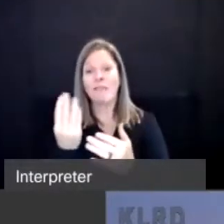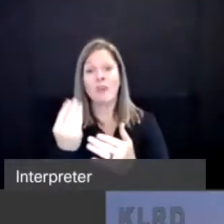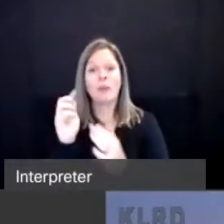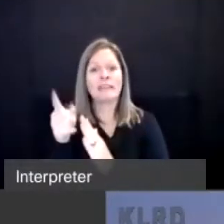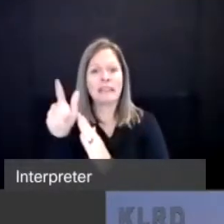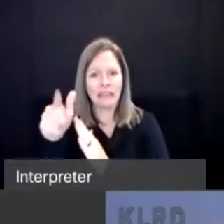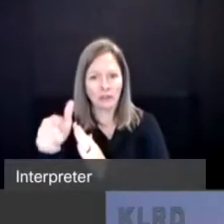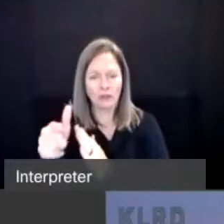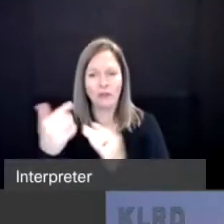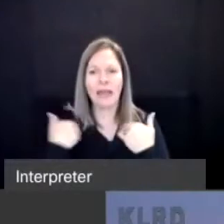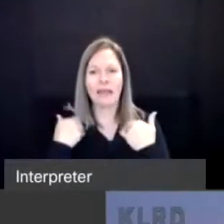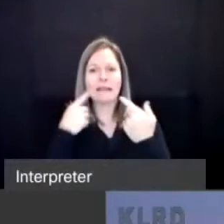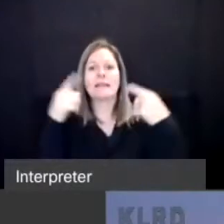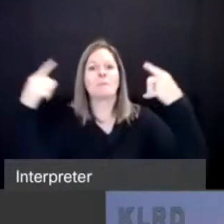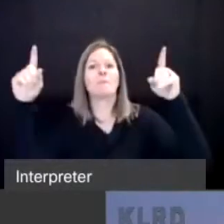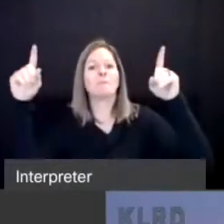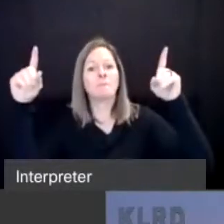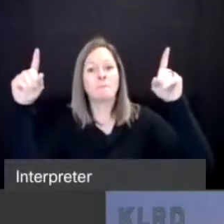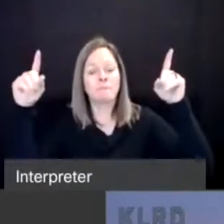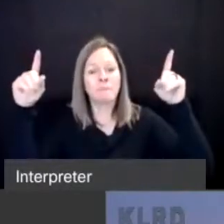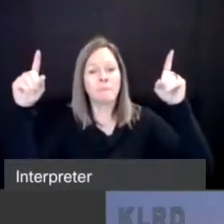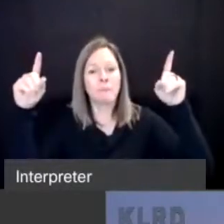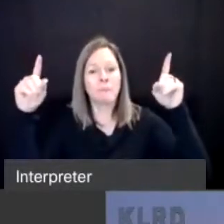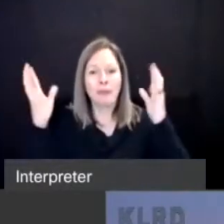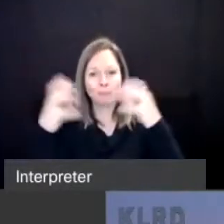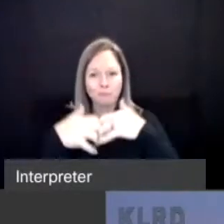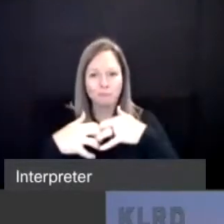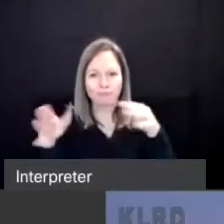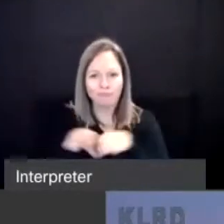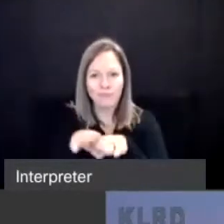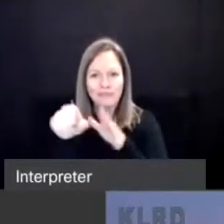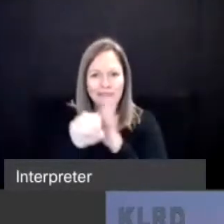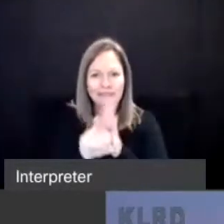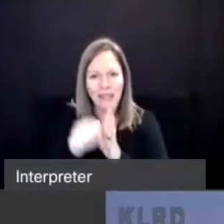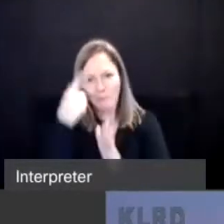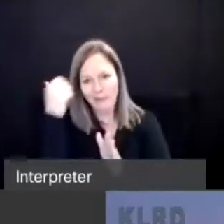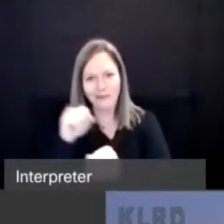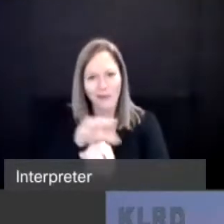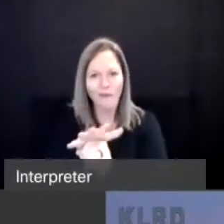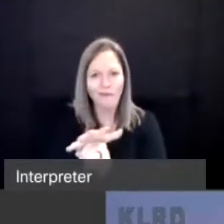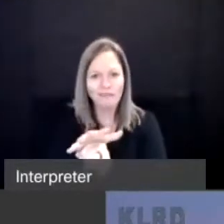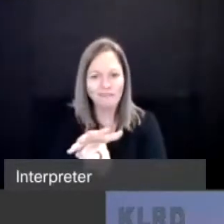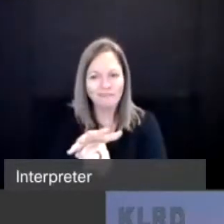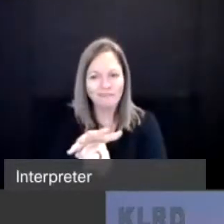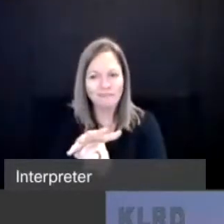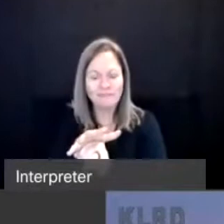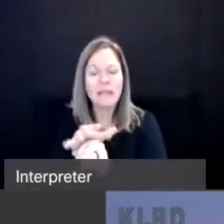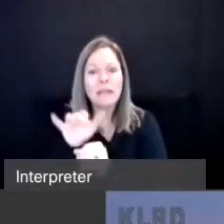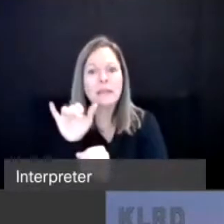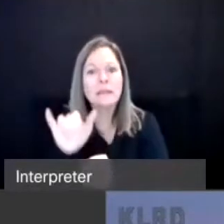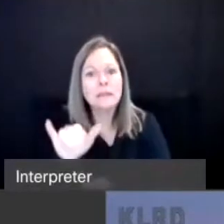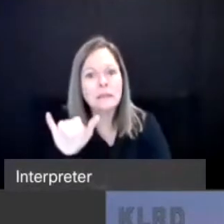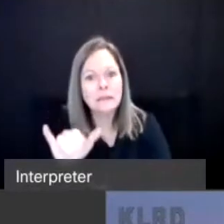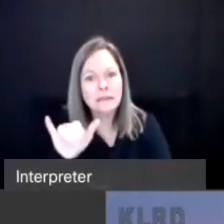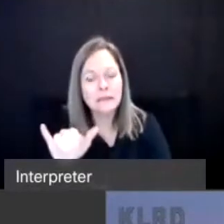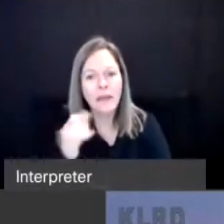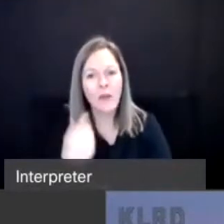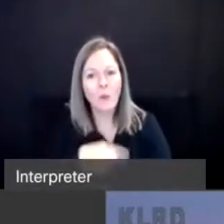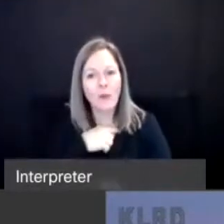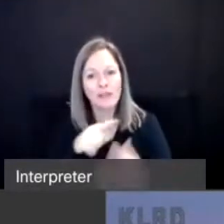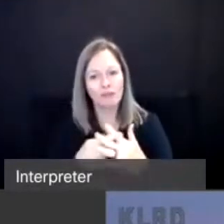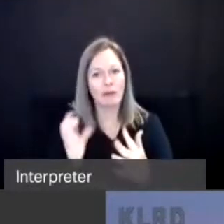had the announcement of the shutdown of the state for COVID. And that is when we began in our